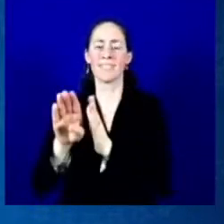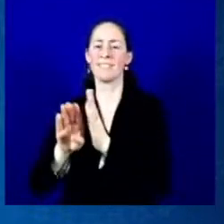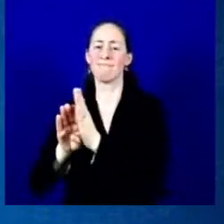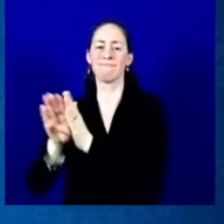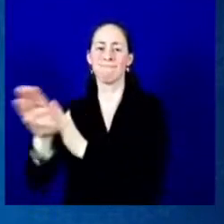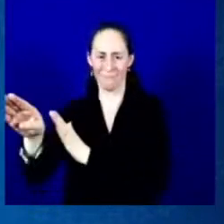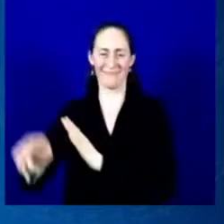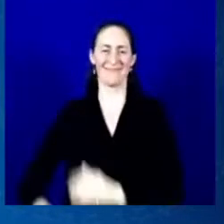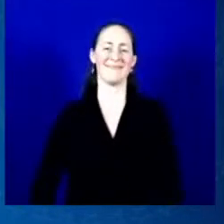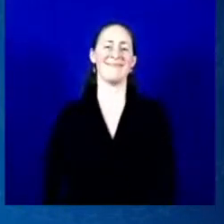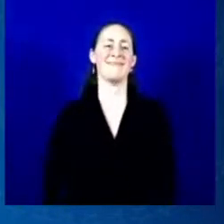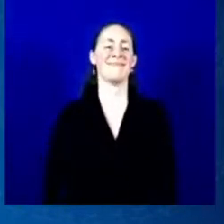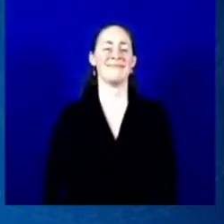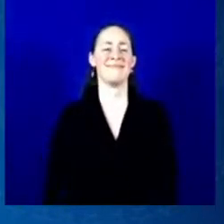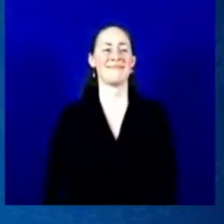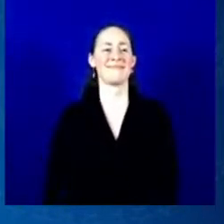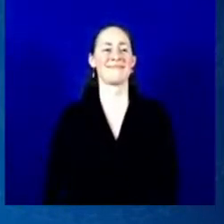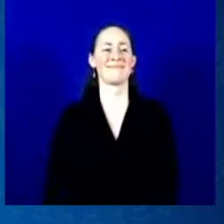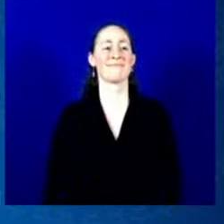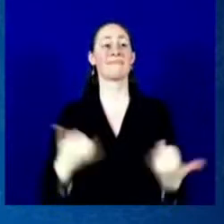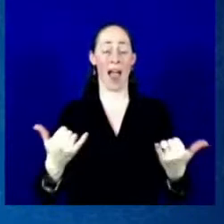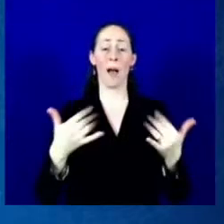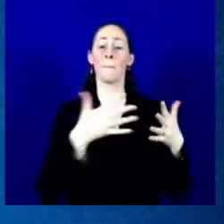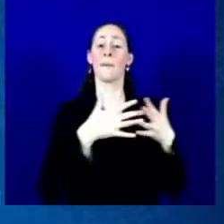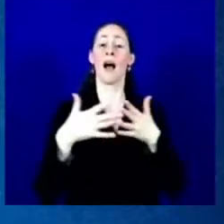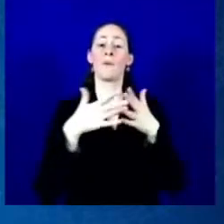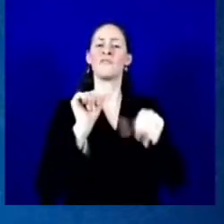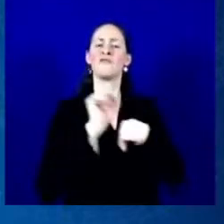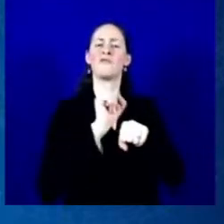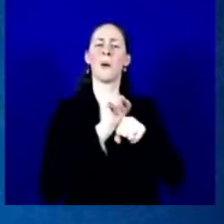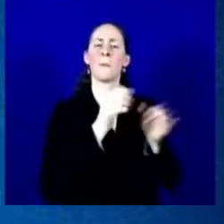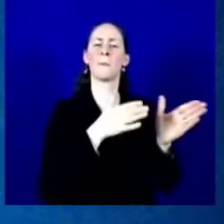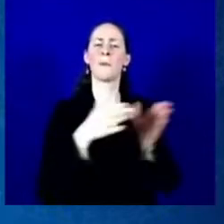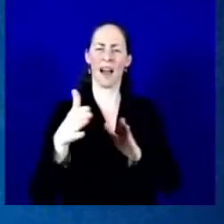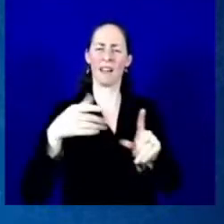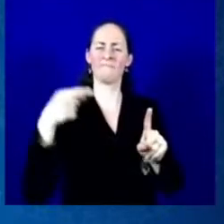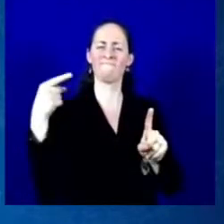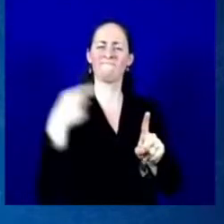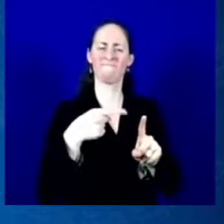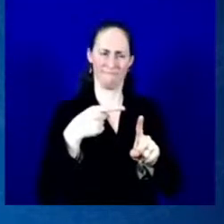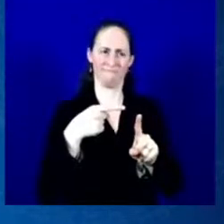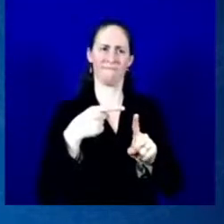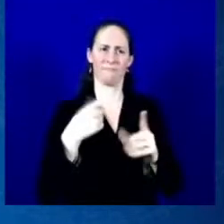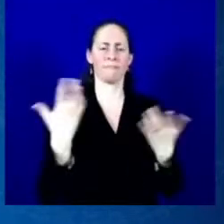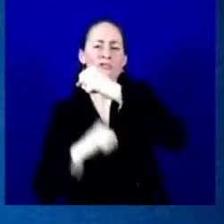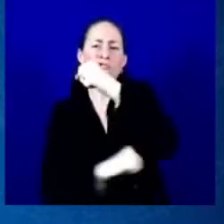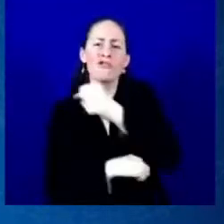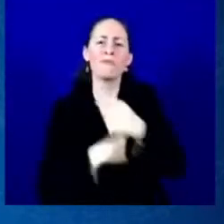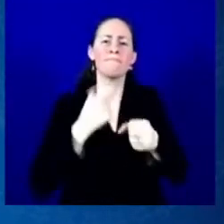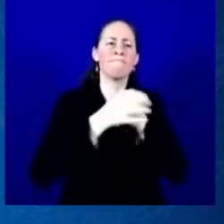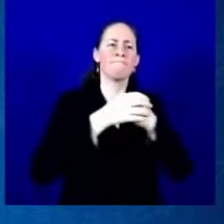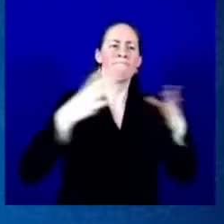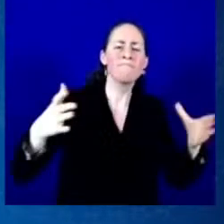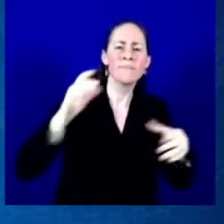a once-in-a-generation investment in America itself. This is the largest jobs plan since